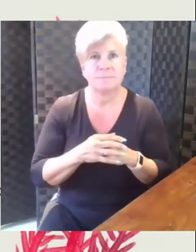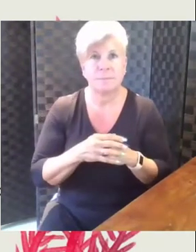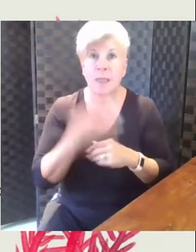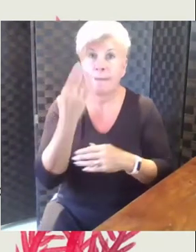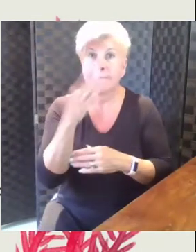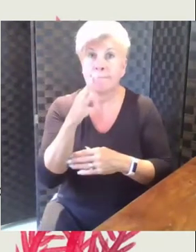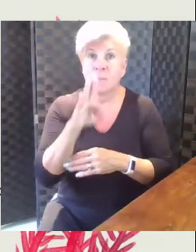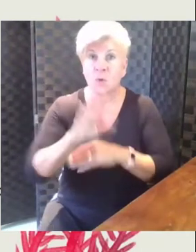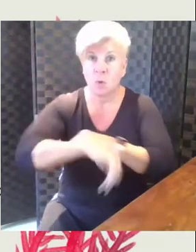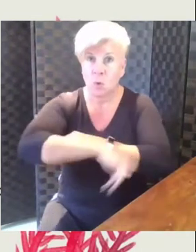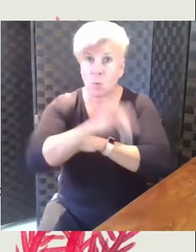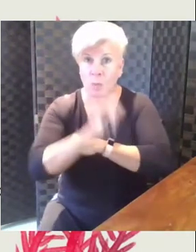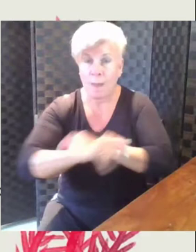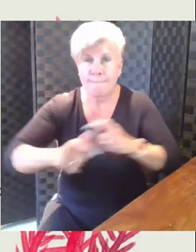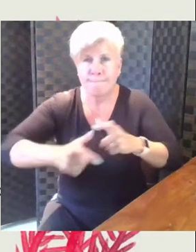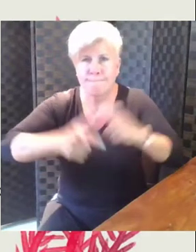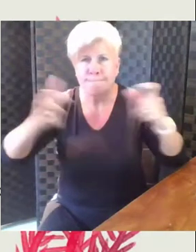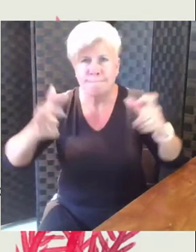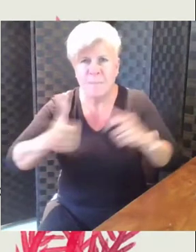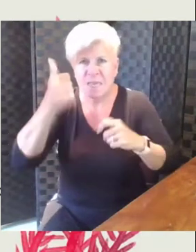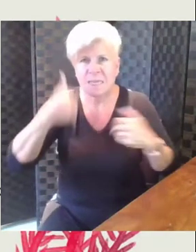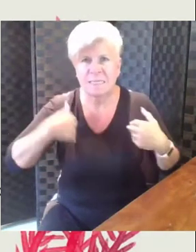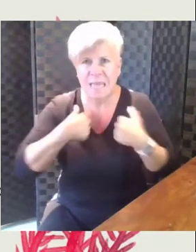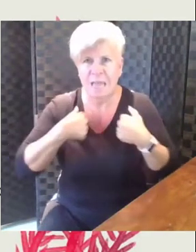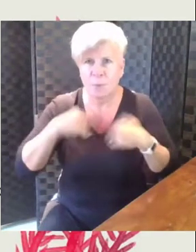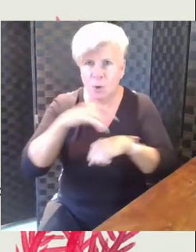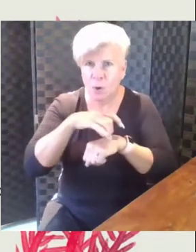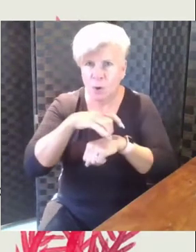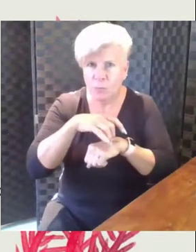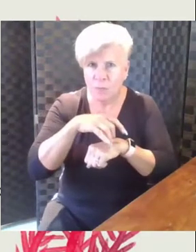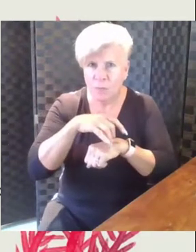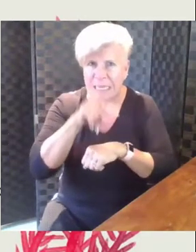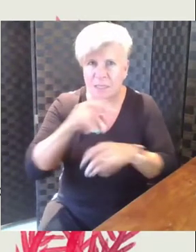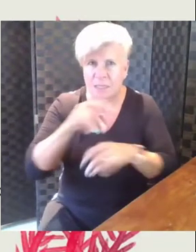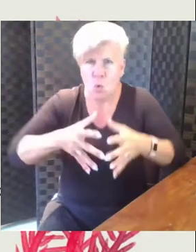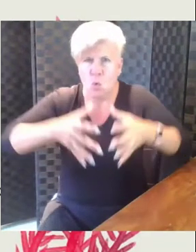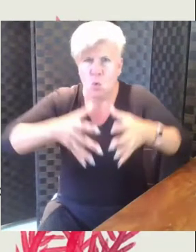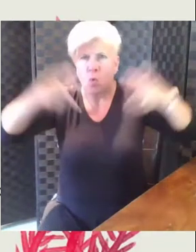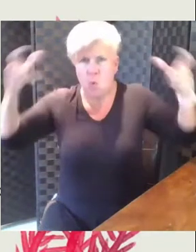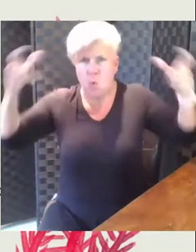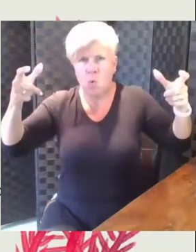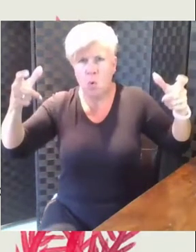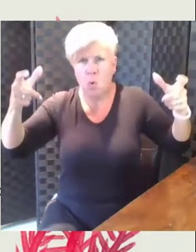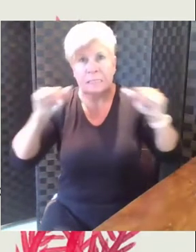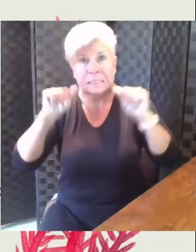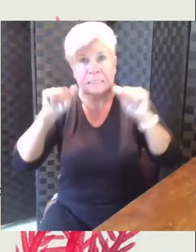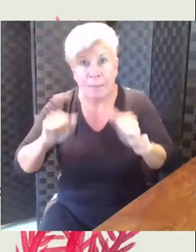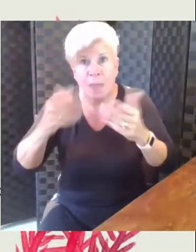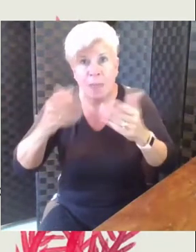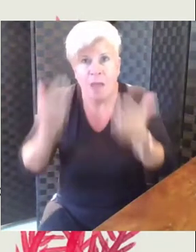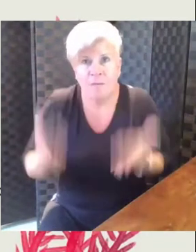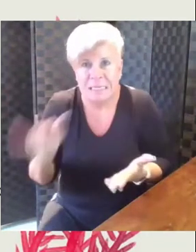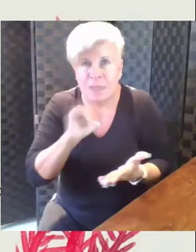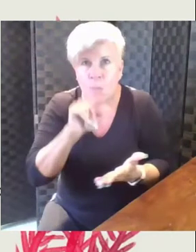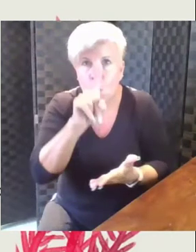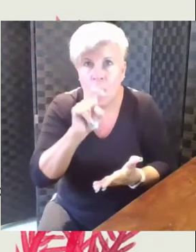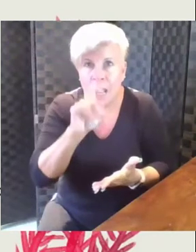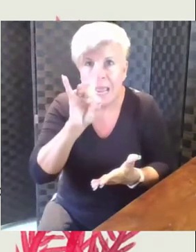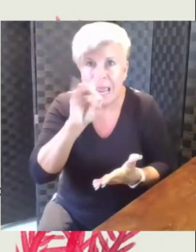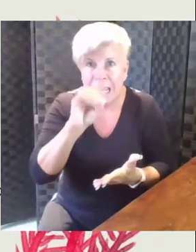A blue whale is the biggest animal on Earth. It's monstrous. It can be as heavy